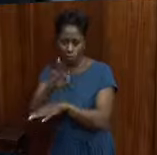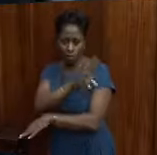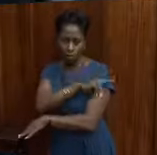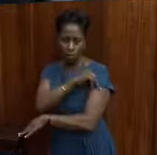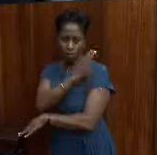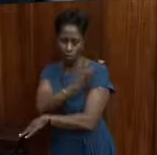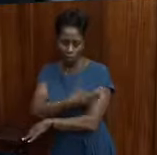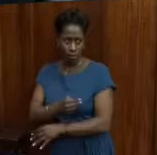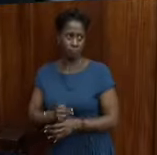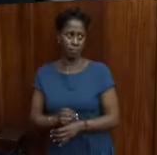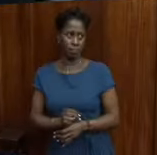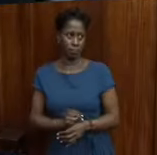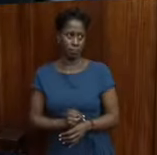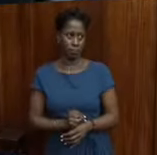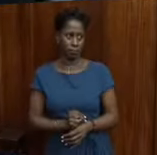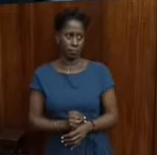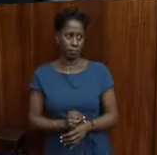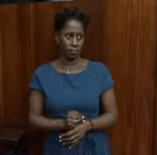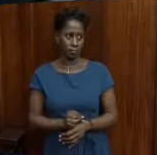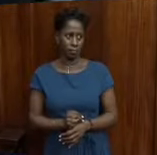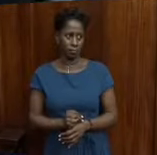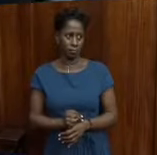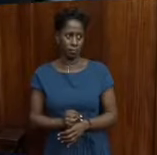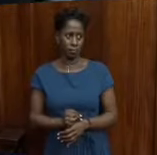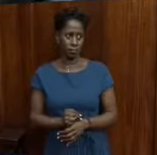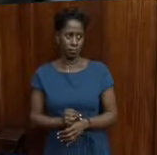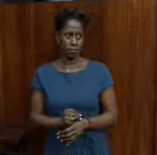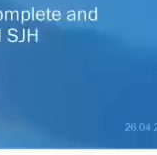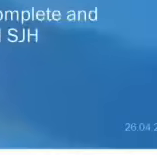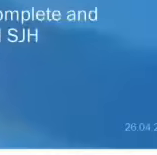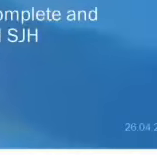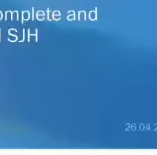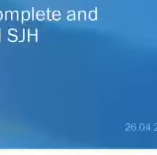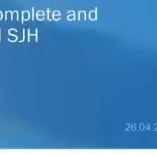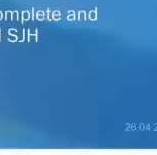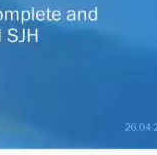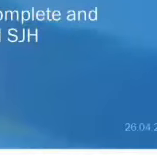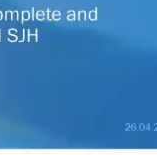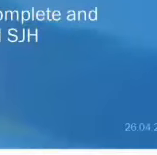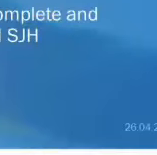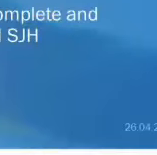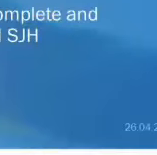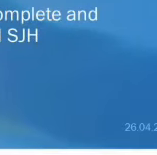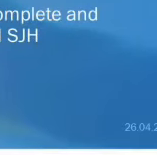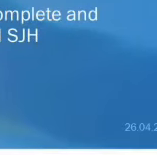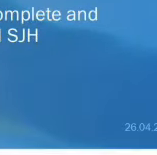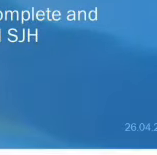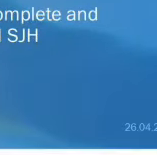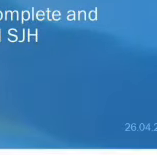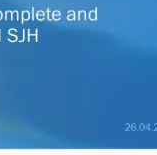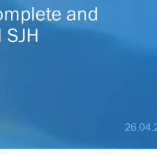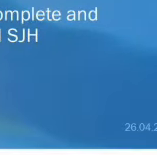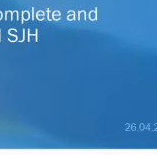equipped St. Jude Hospital at a cost of EC 148 million. In September